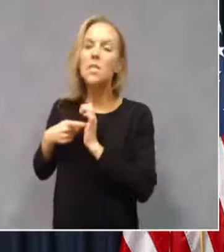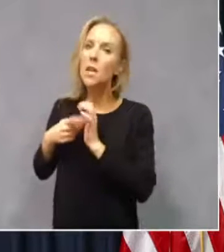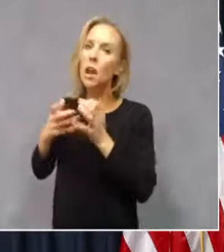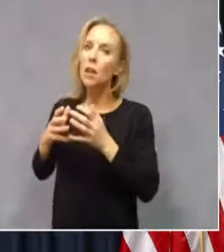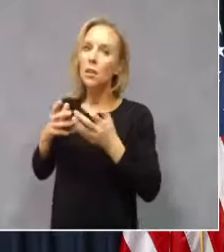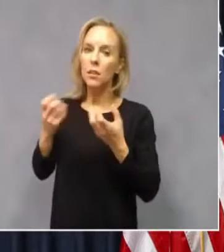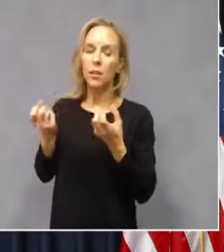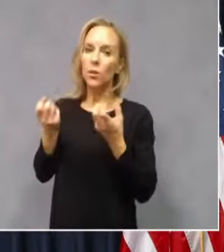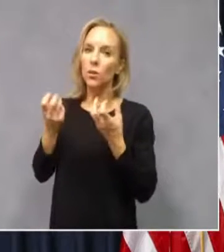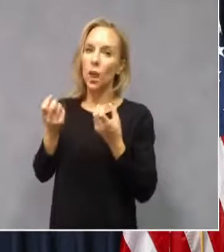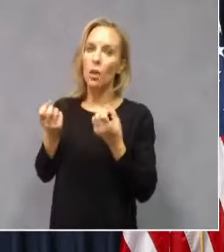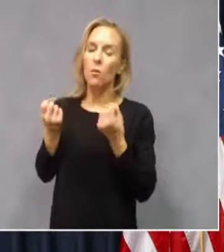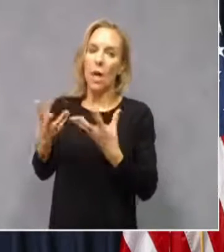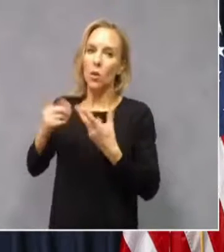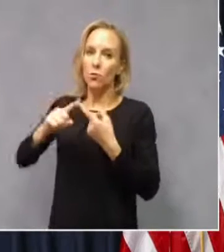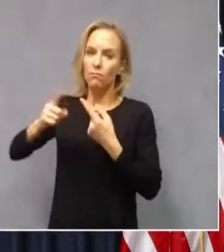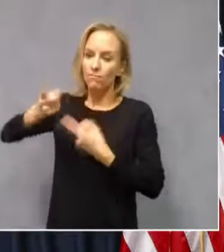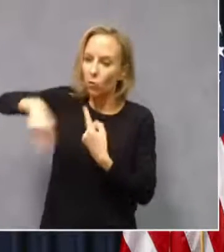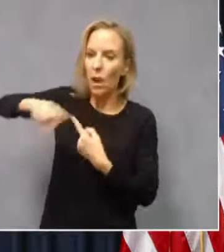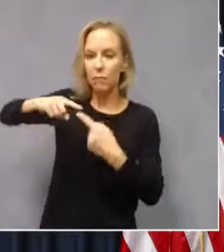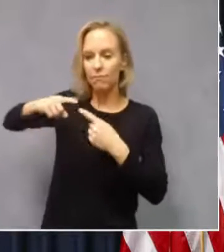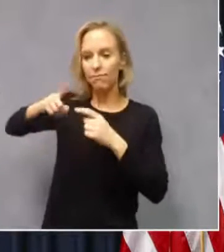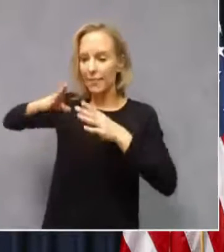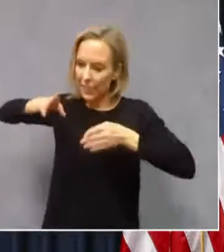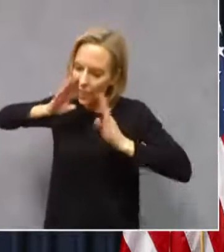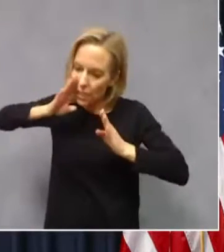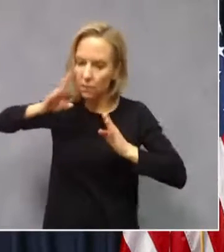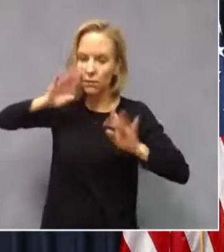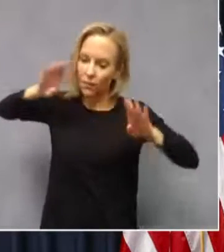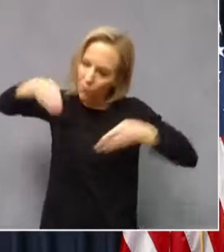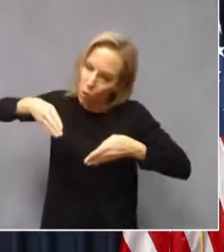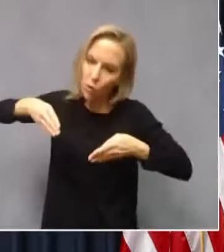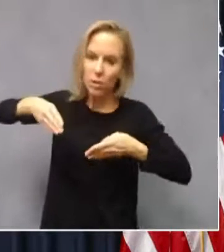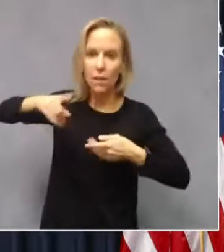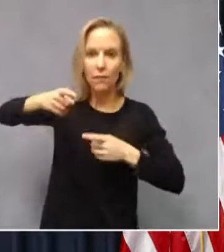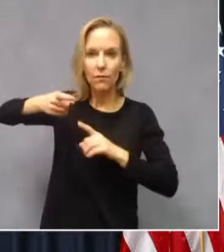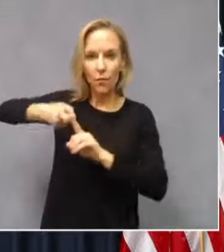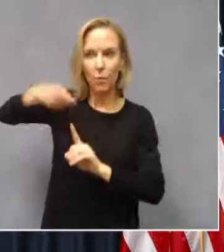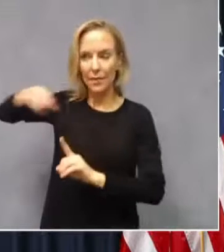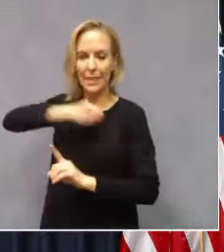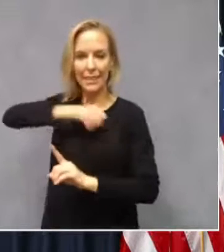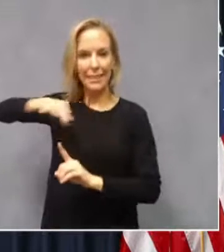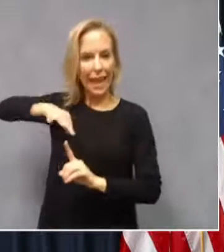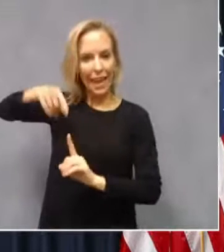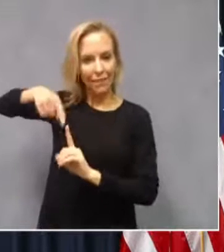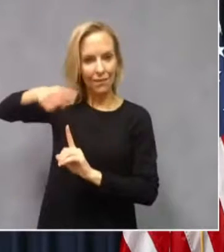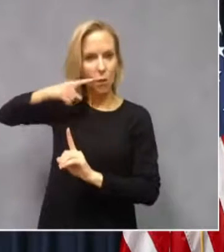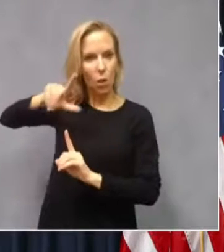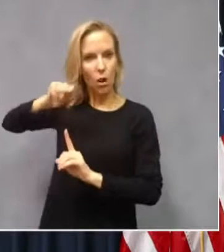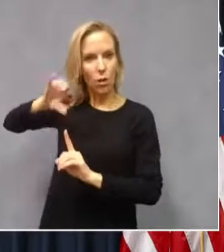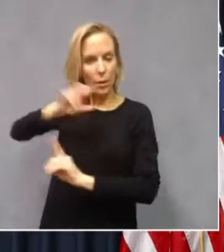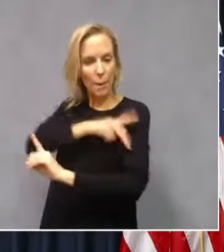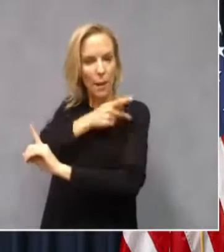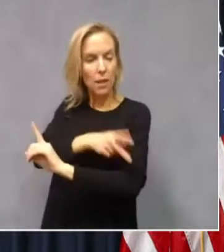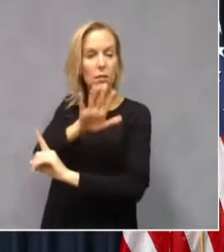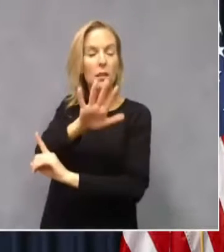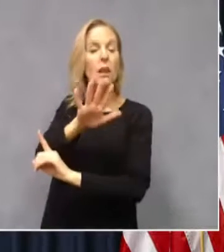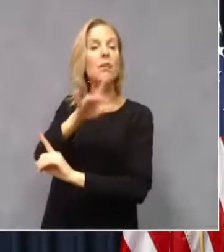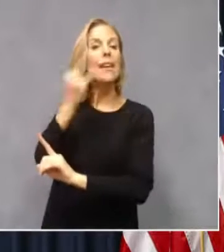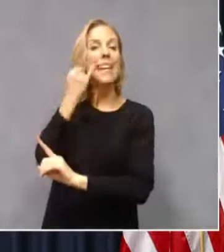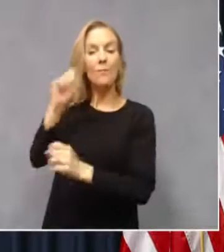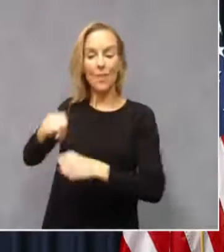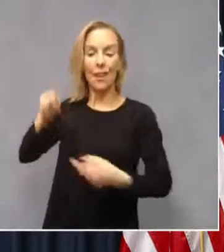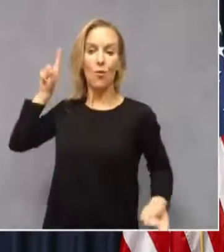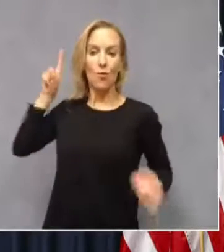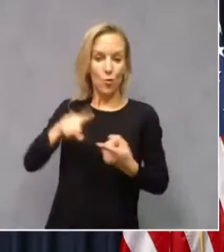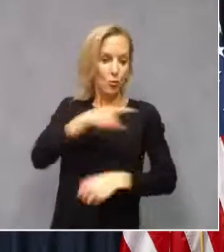sometimes around-the-clock attention from hospital staff. So I believe within the hospital, in